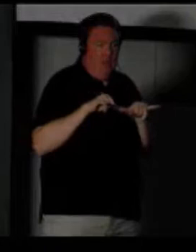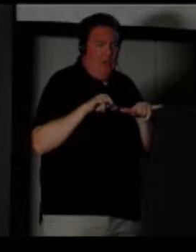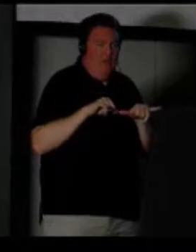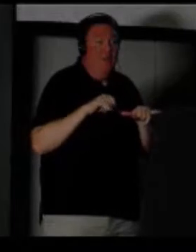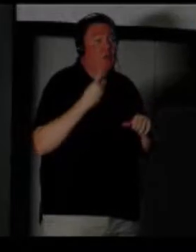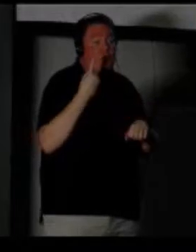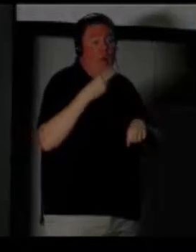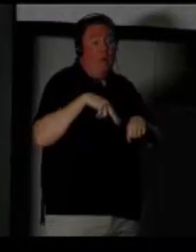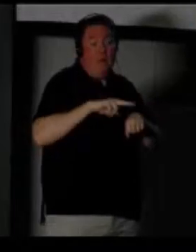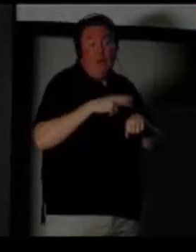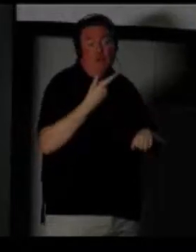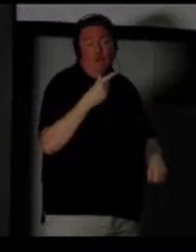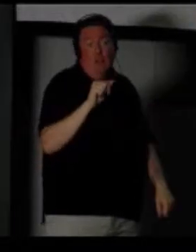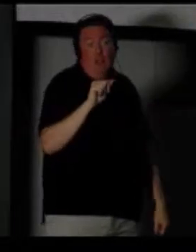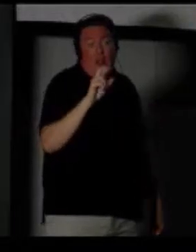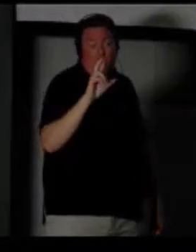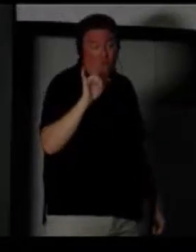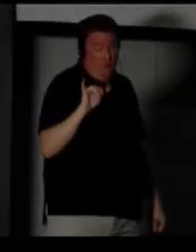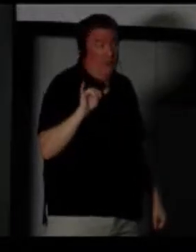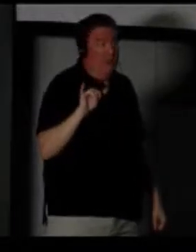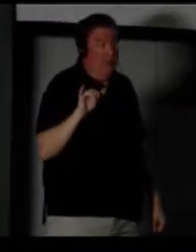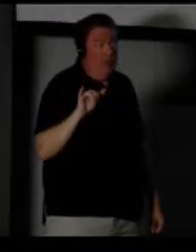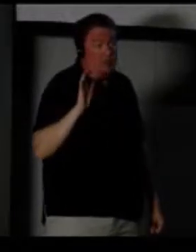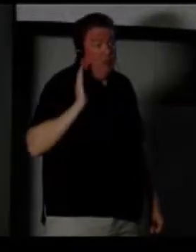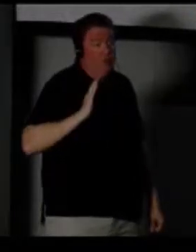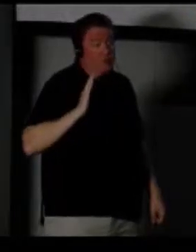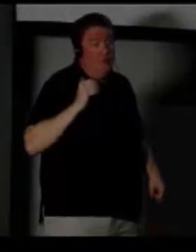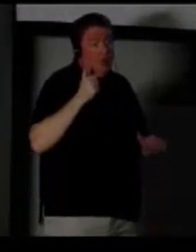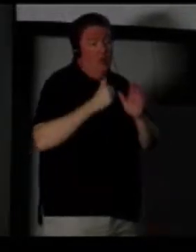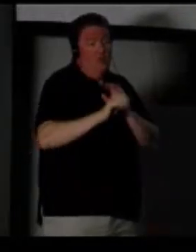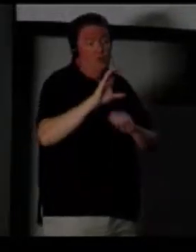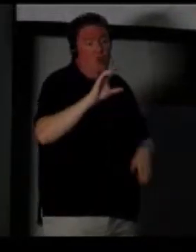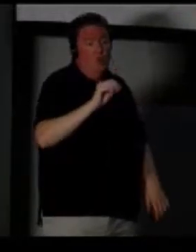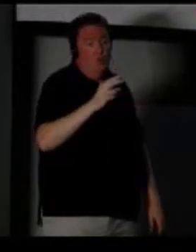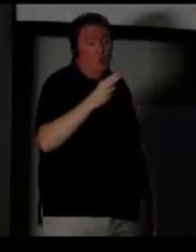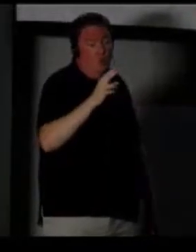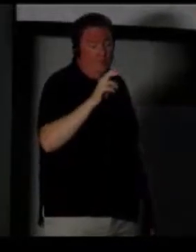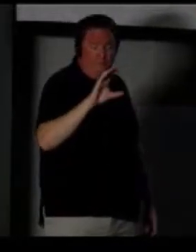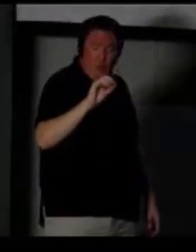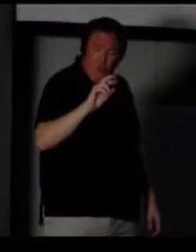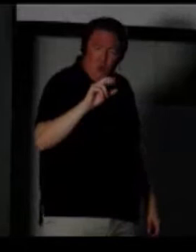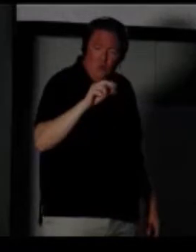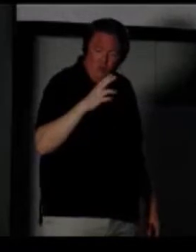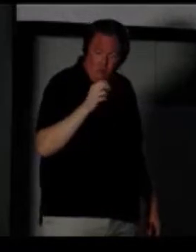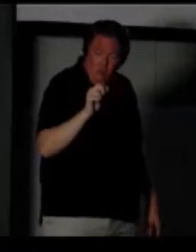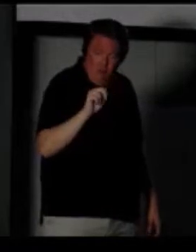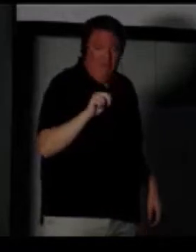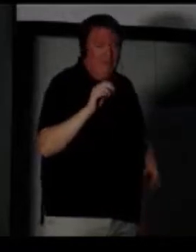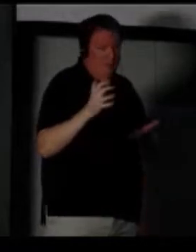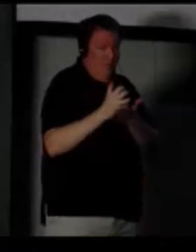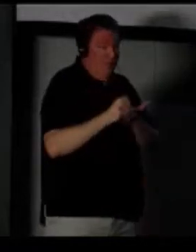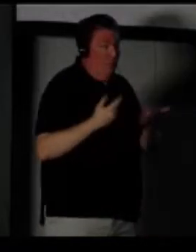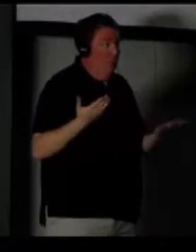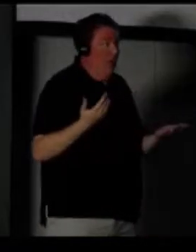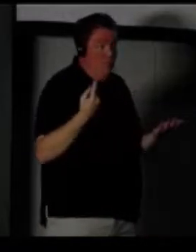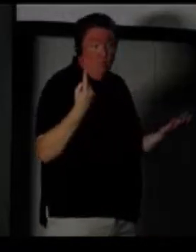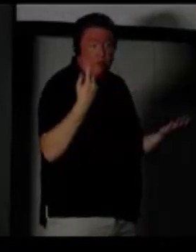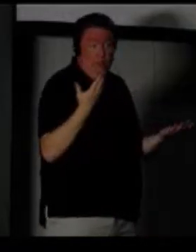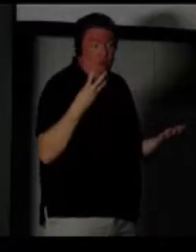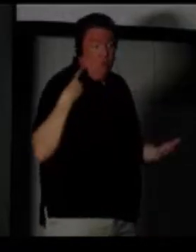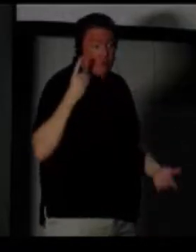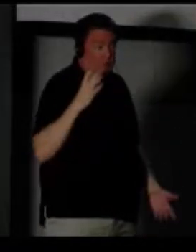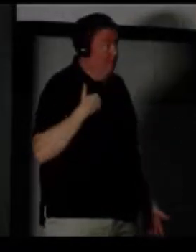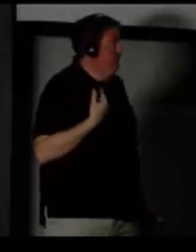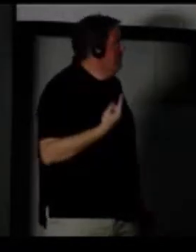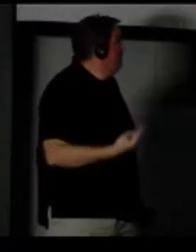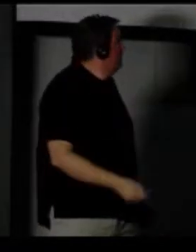in the National Gallery that was once part of the Corcoran collection. So we do have one in Washington. So